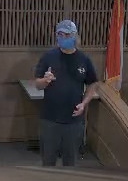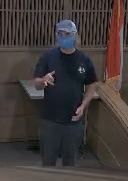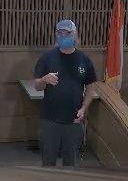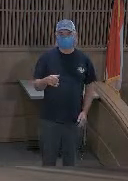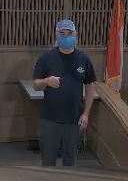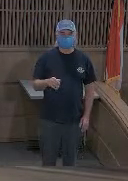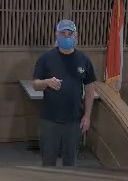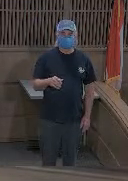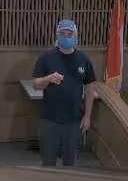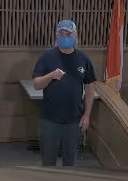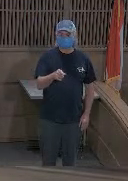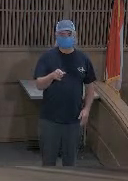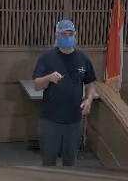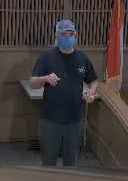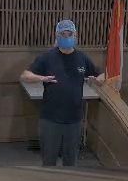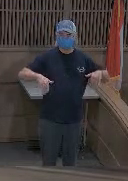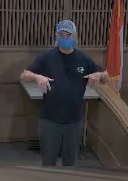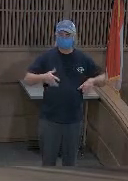Neither one was vaccinated.